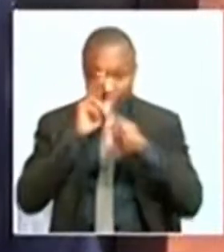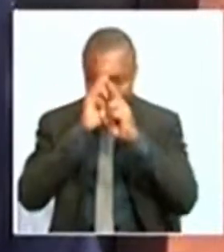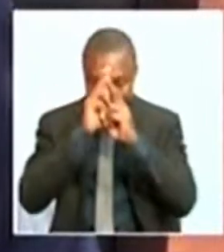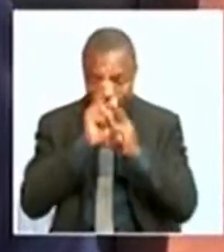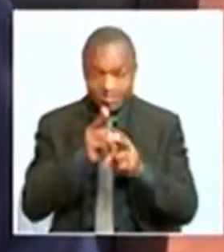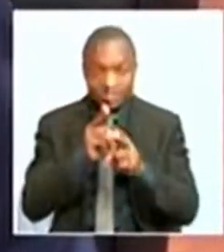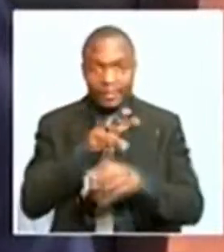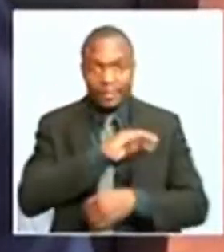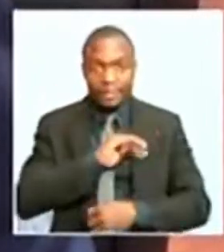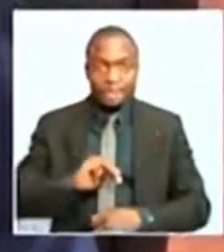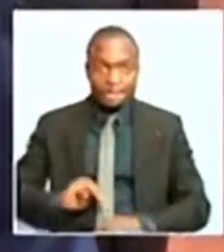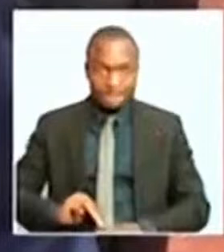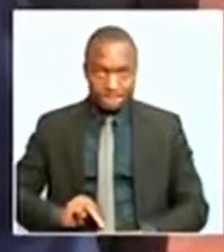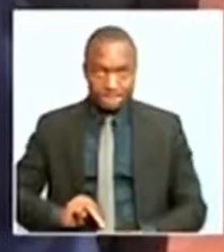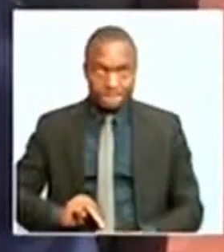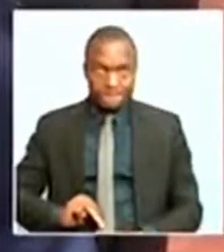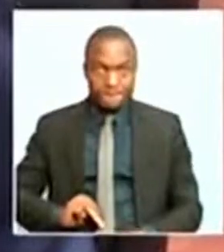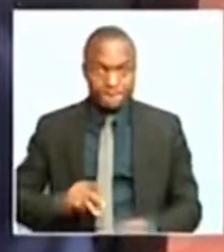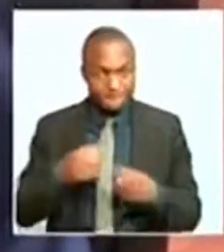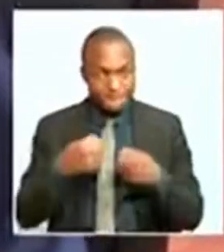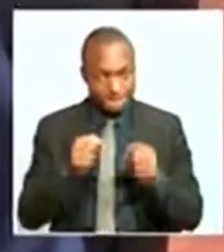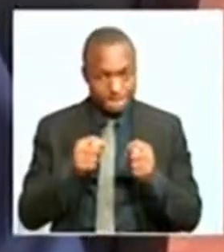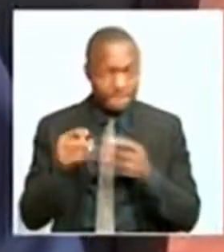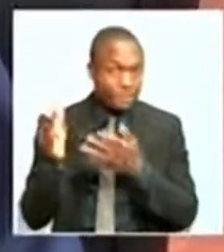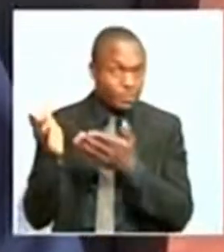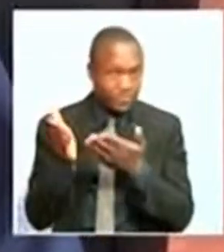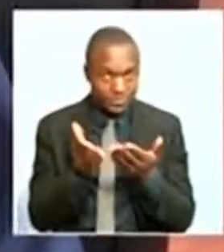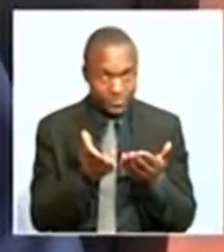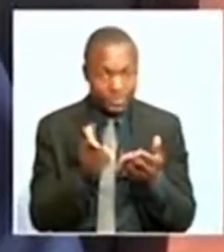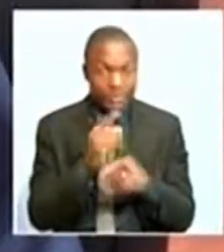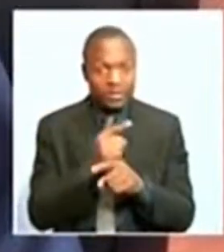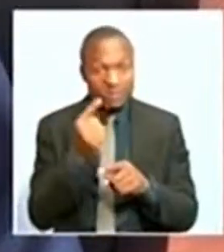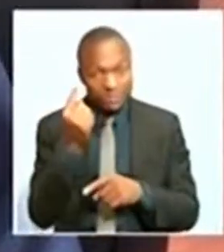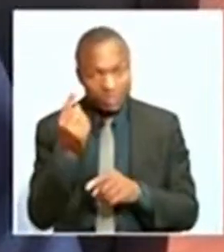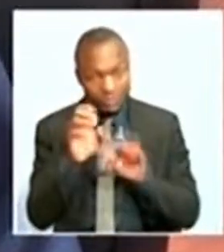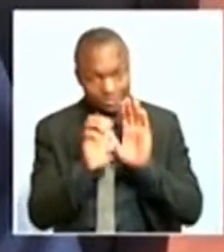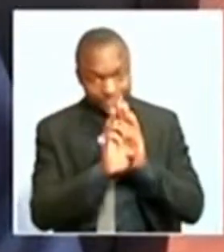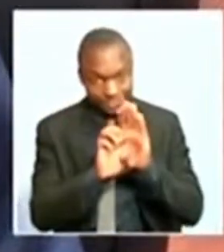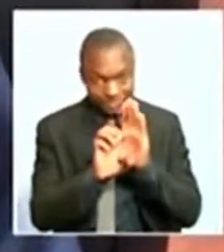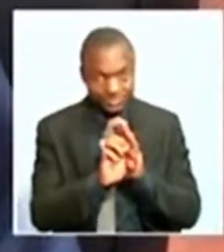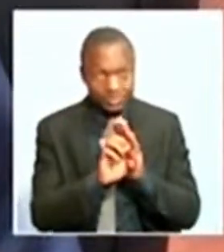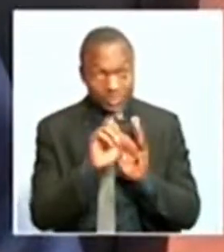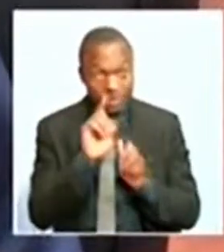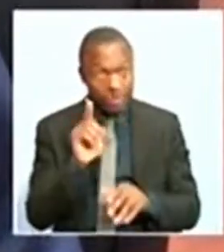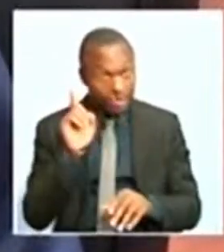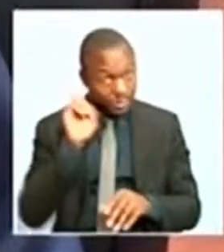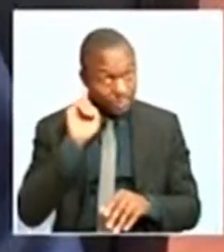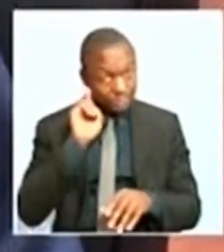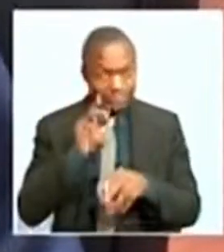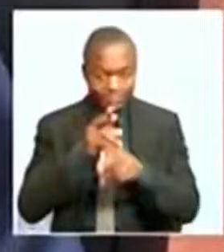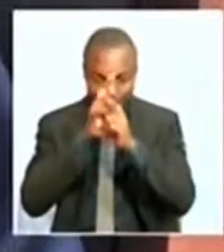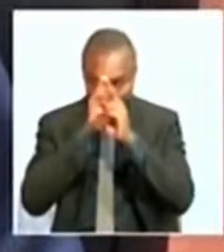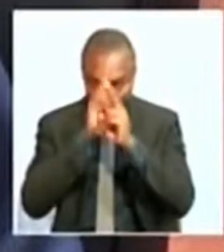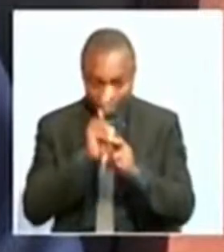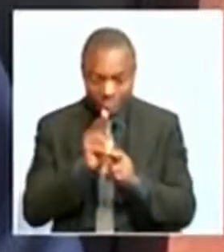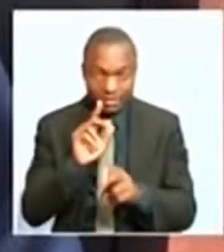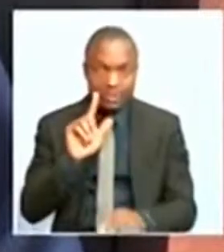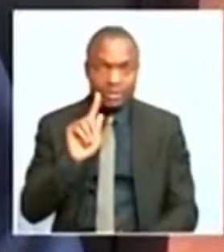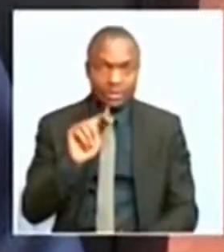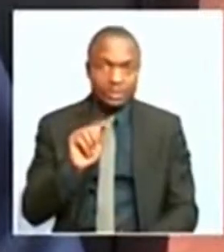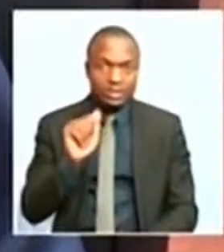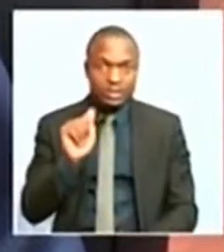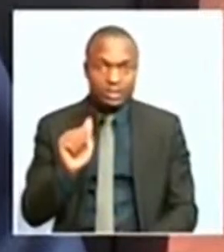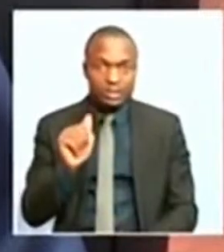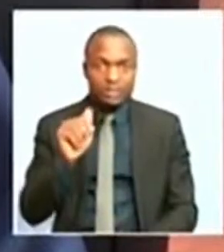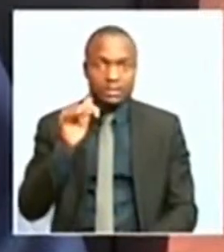Honorable Member of Parliament is trying to raise. It's just one of the examples, like you heard from Honorable Tayengwa,